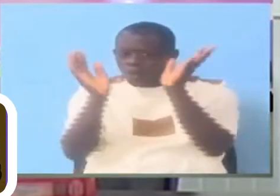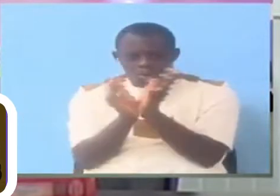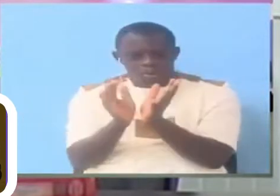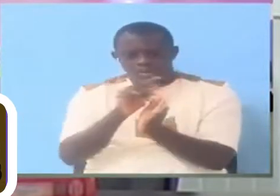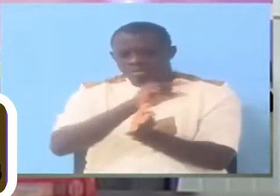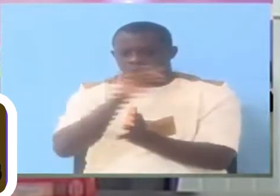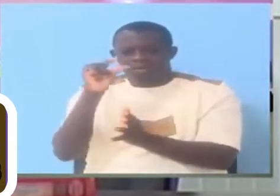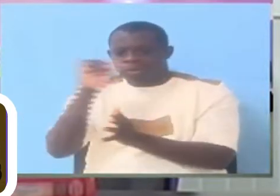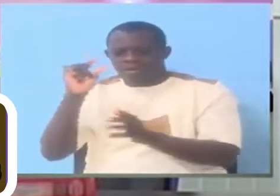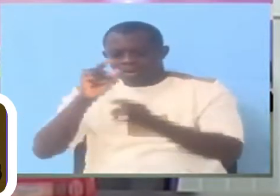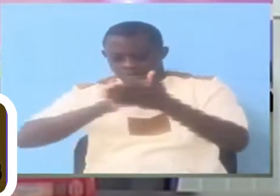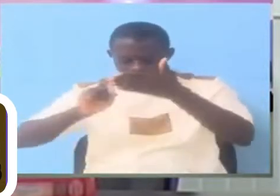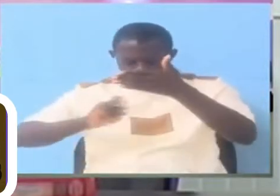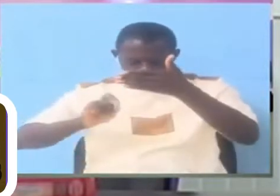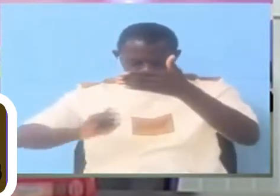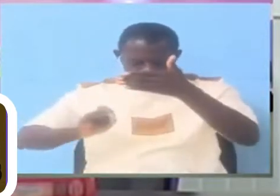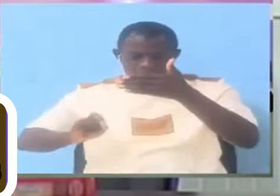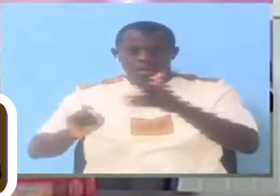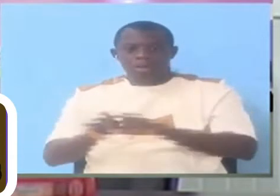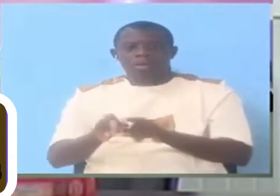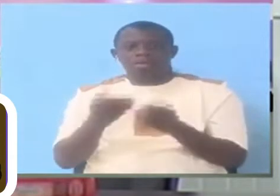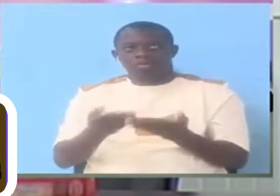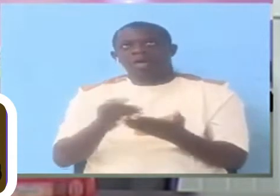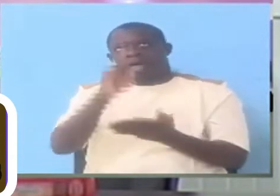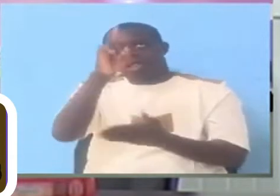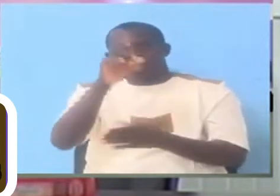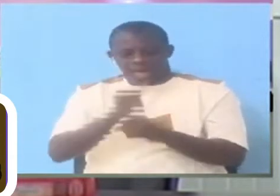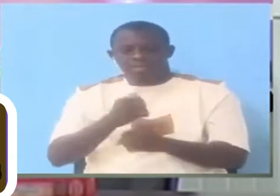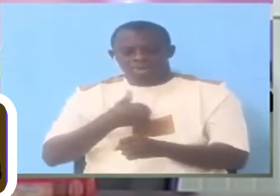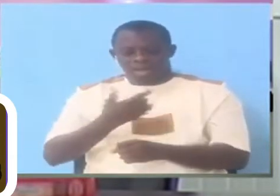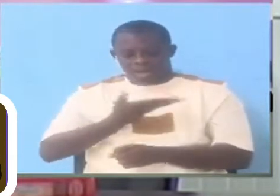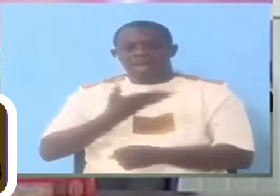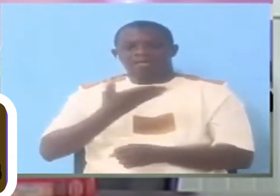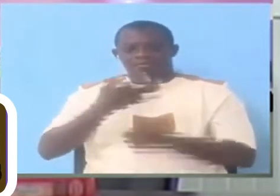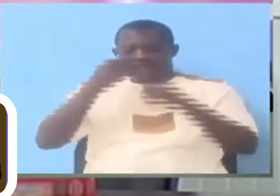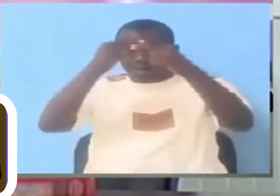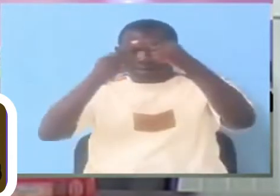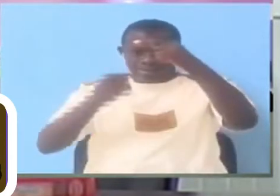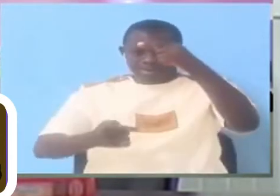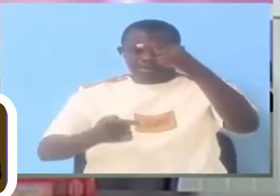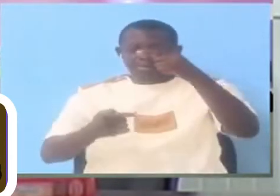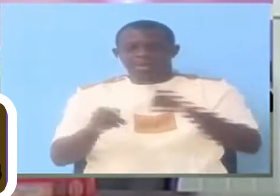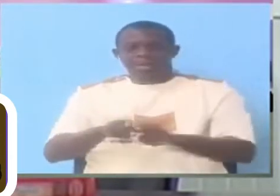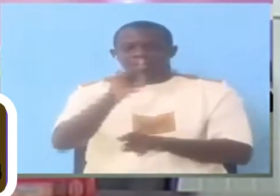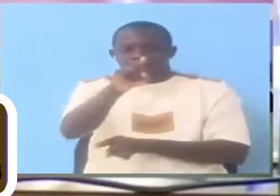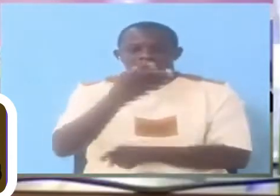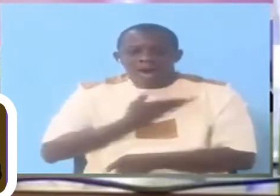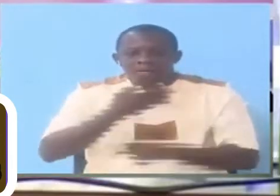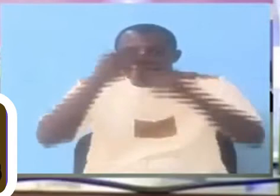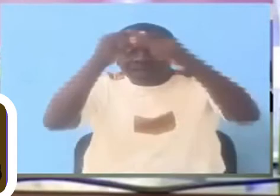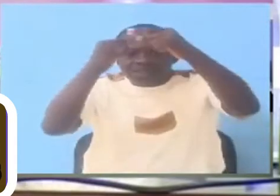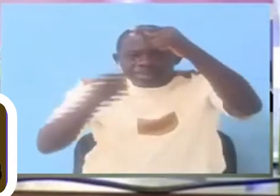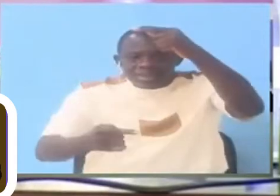bindol. By the grace of God, I have the list. Ndimbali yalla nak ma nga amé list bi. Mana from